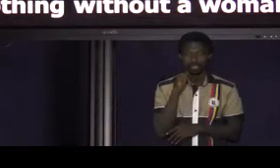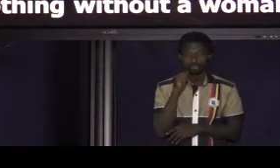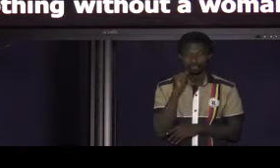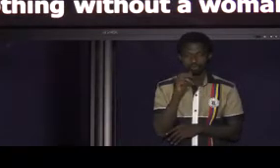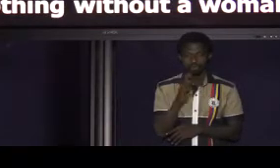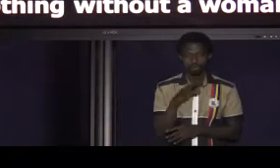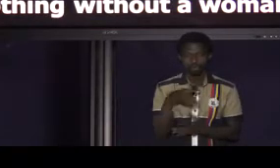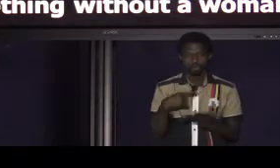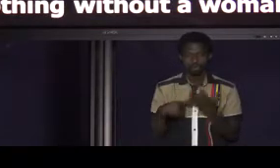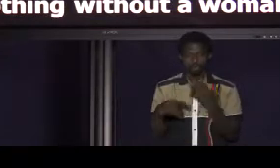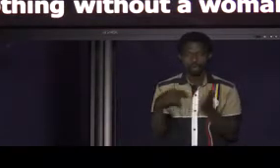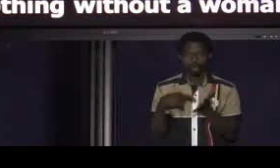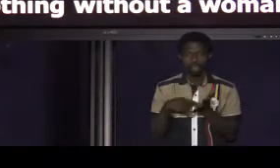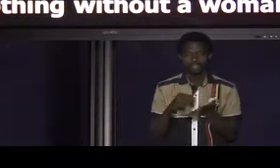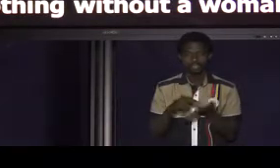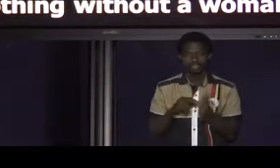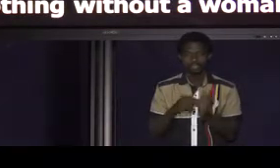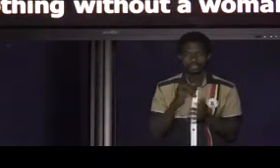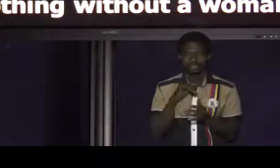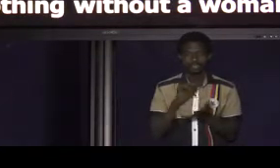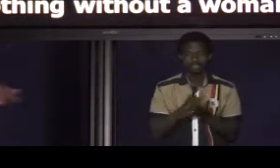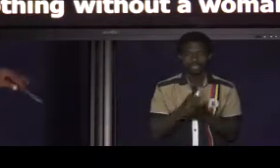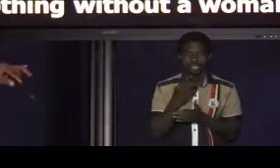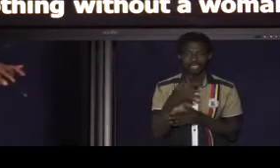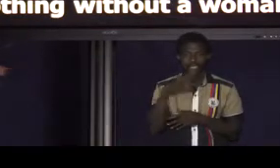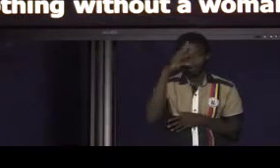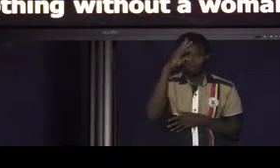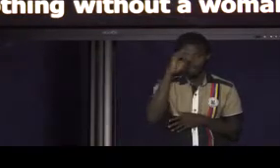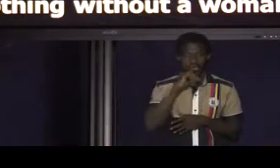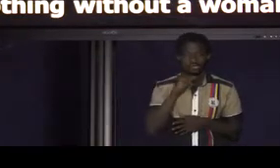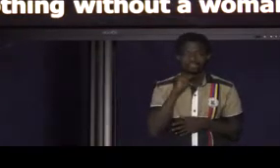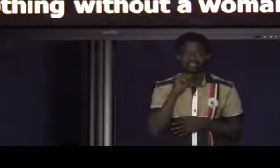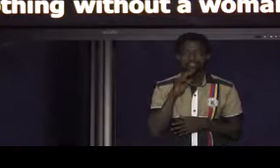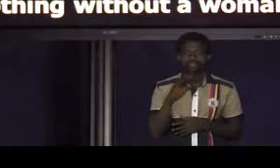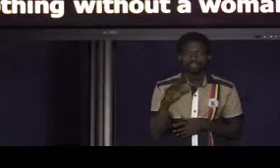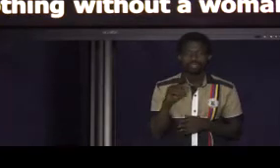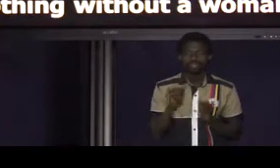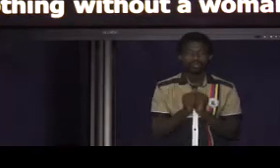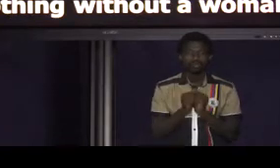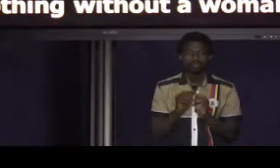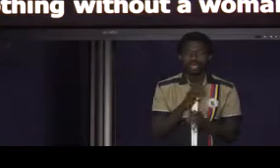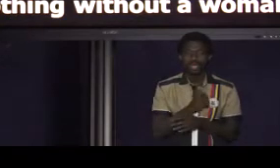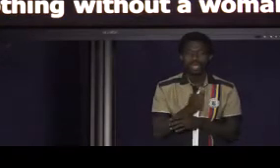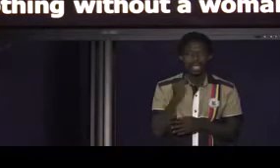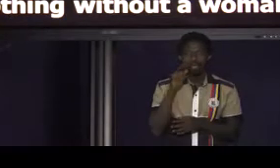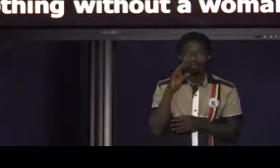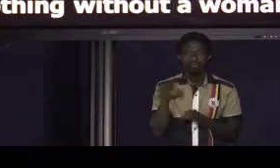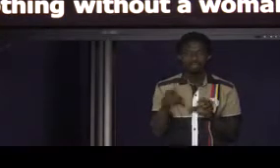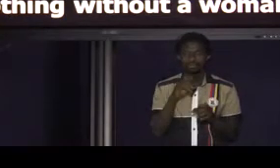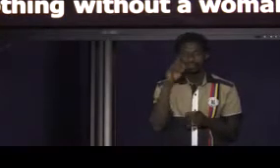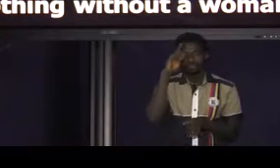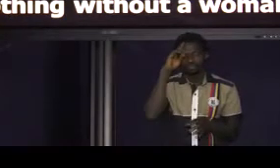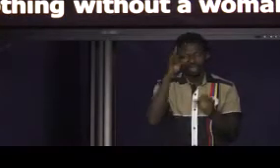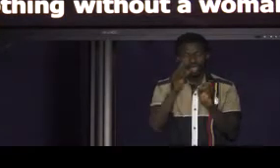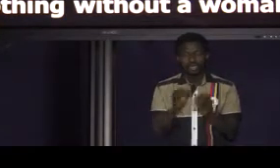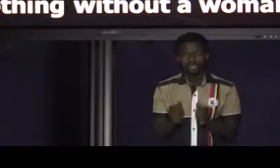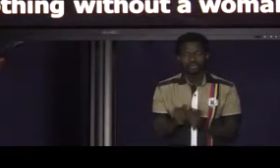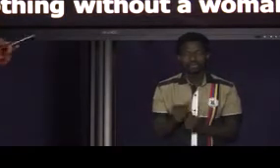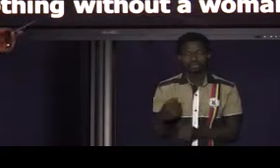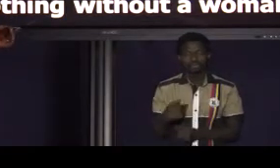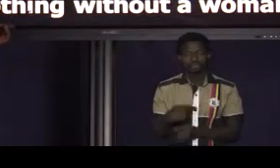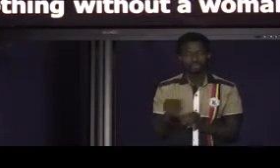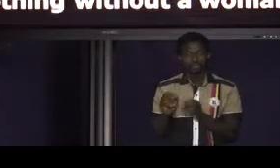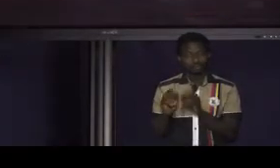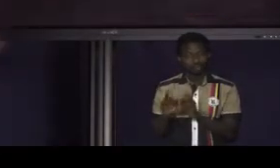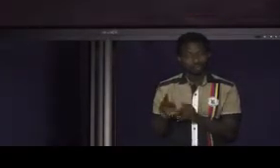What this simply means is that the man is nothing without a woman. Do you agree with me?